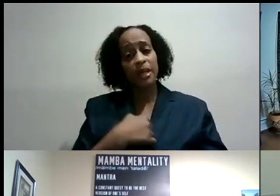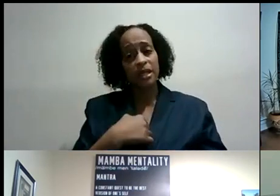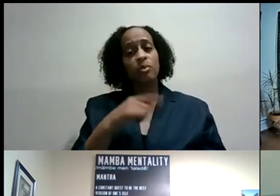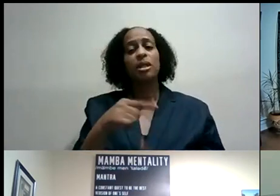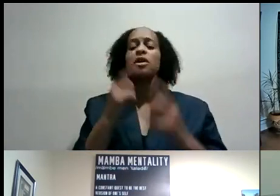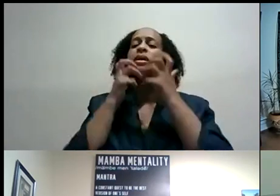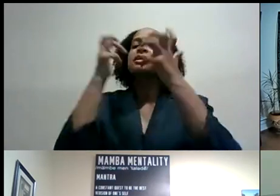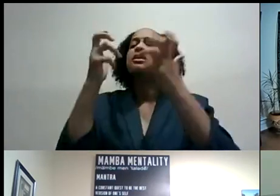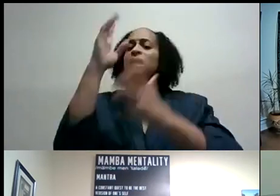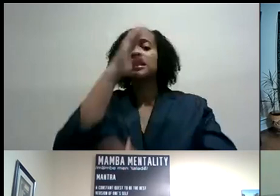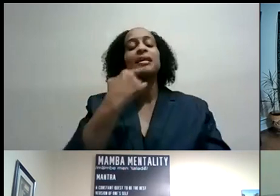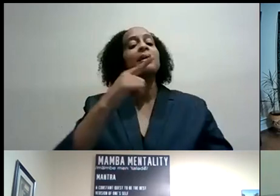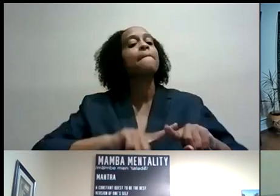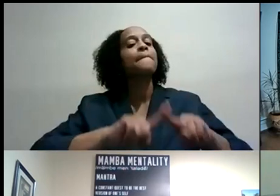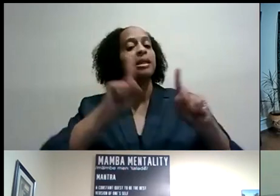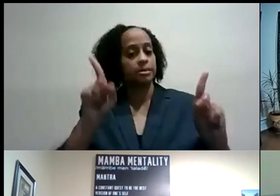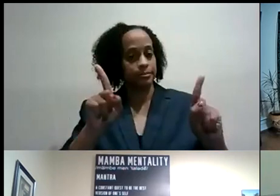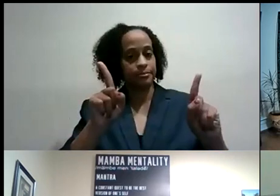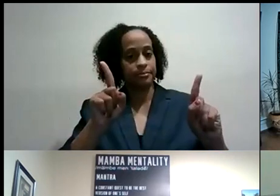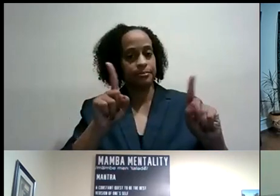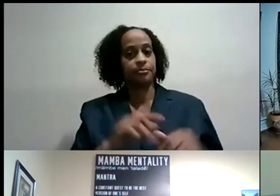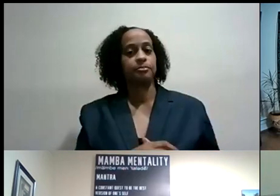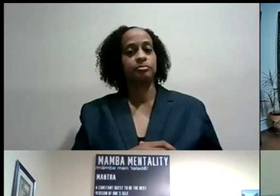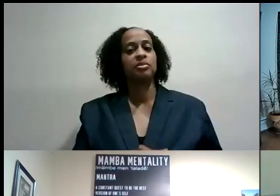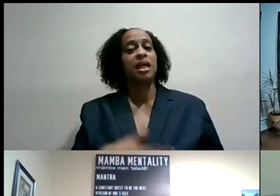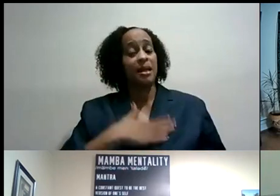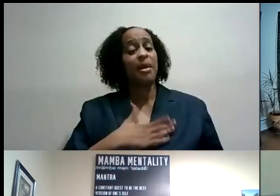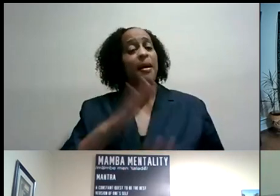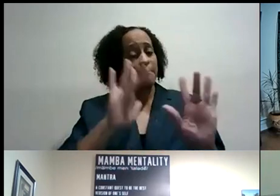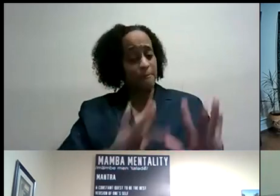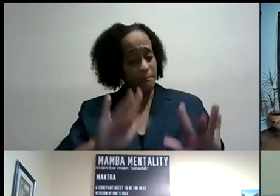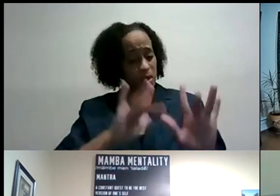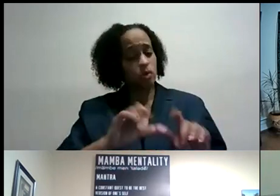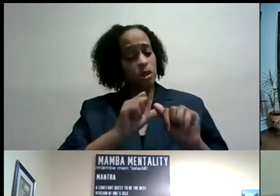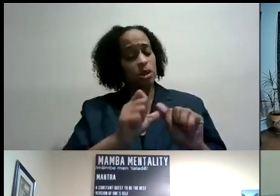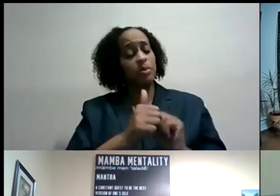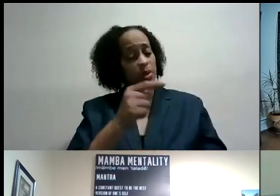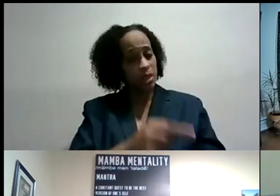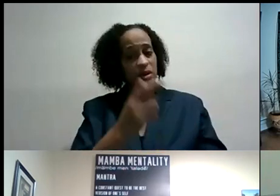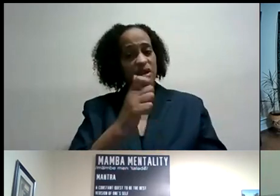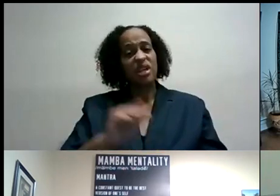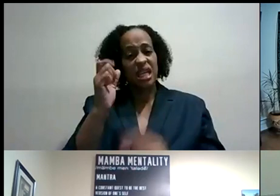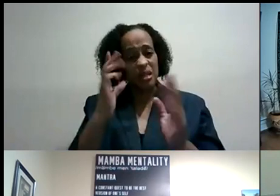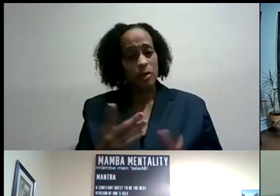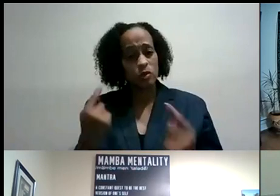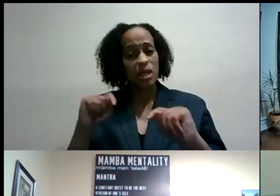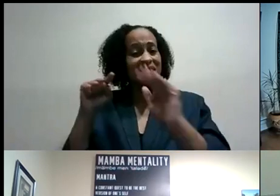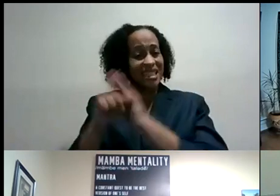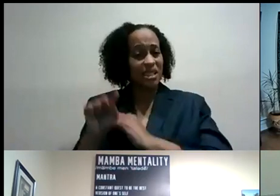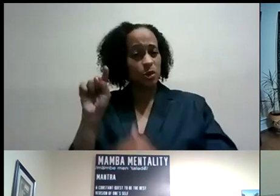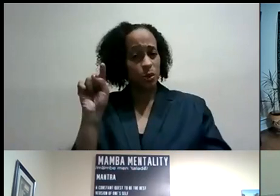cries out, God says, but my mercy will still be with you. If any person should try to kill